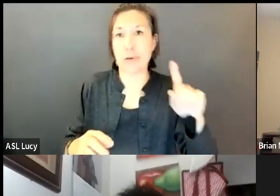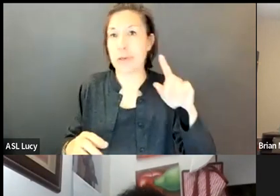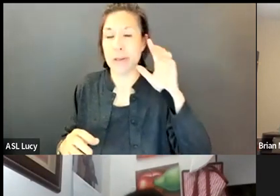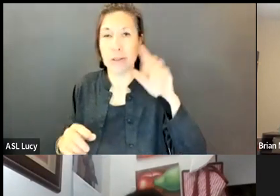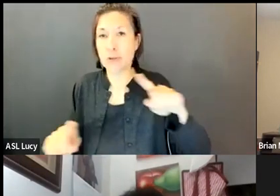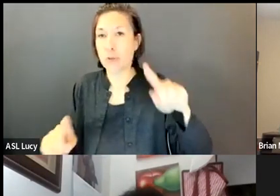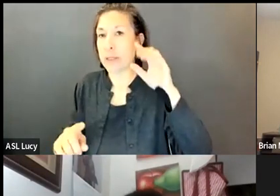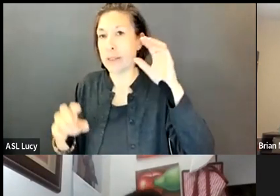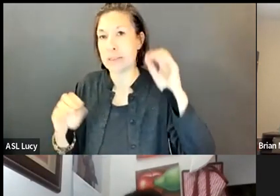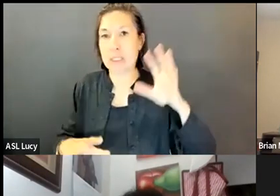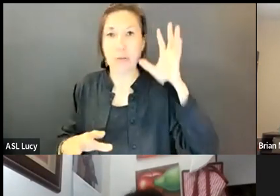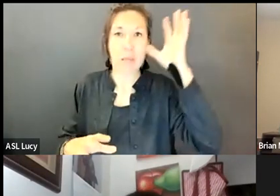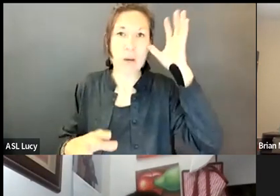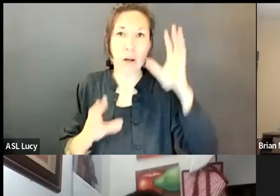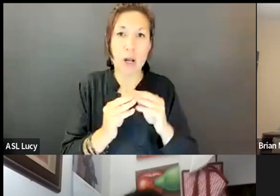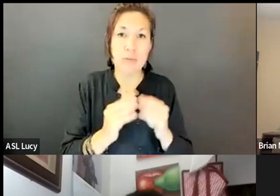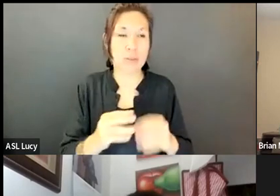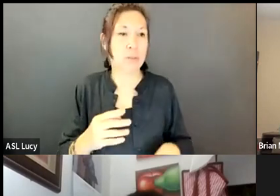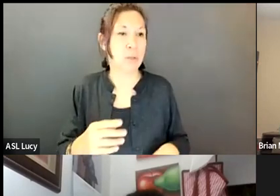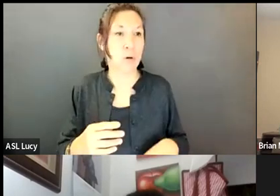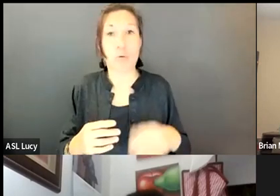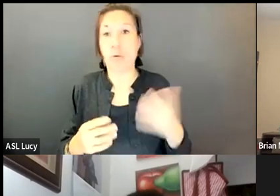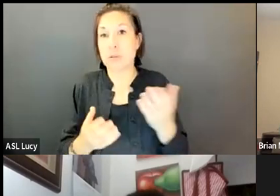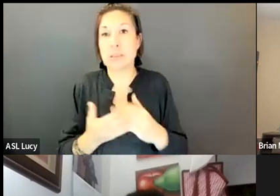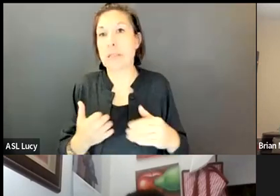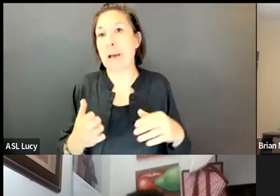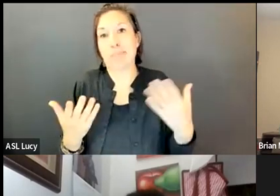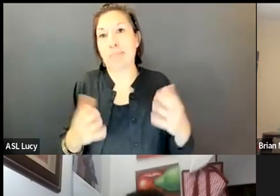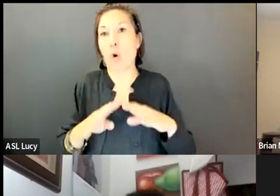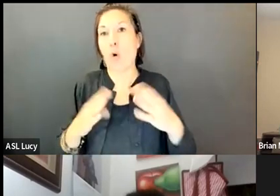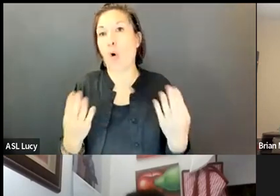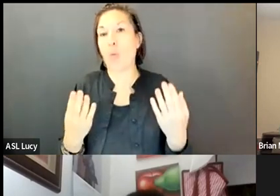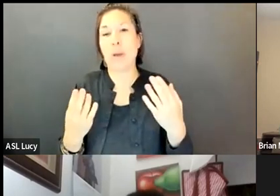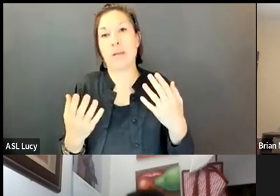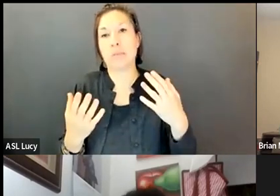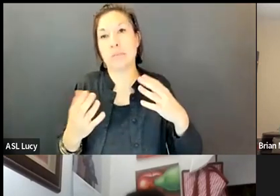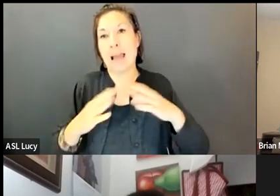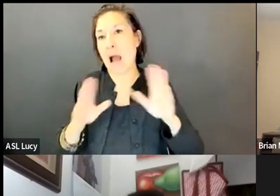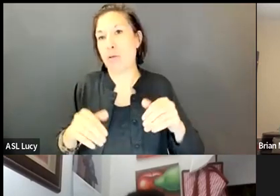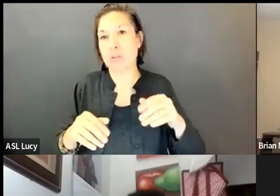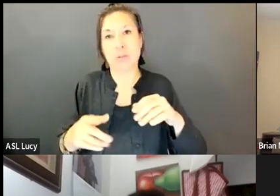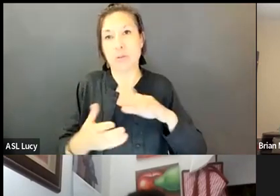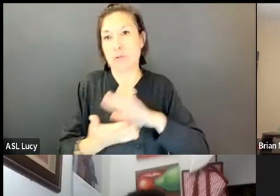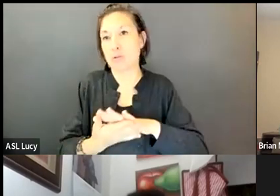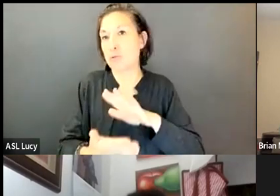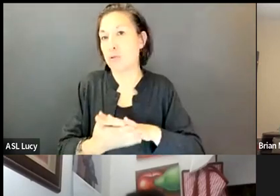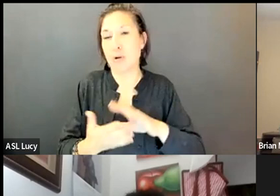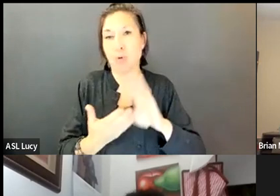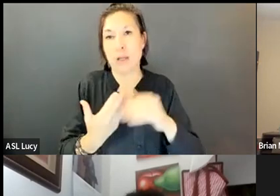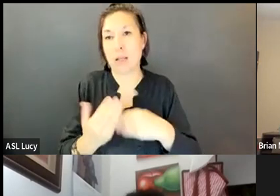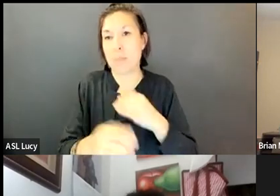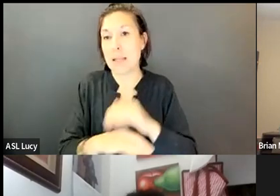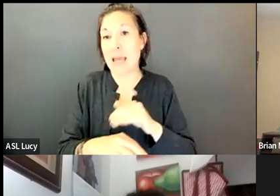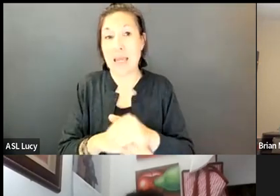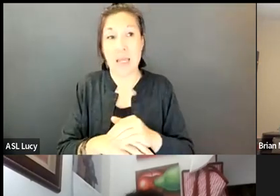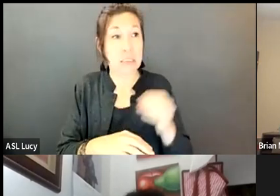curriculum night and make that connection for the parent that you know here's what students are learning and when your students not here they're